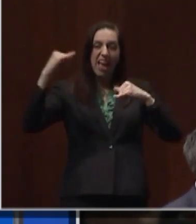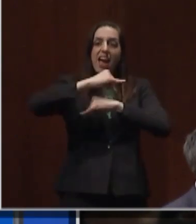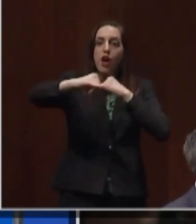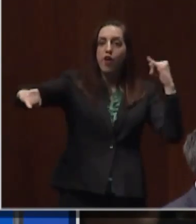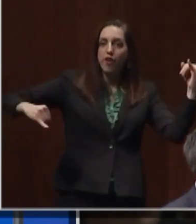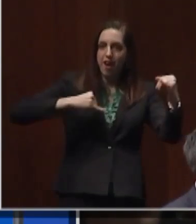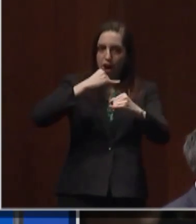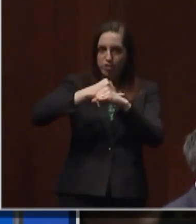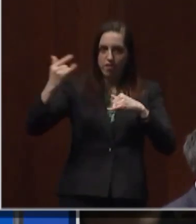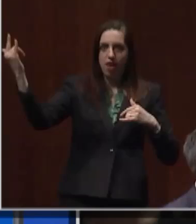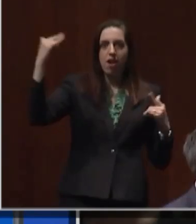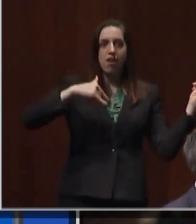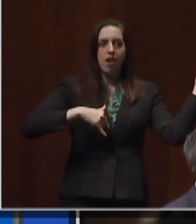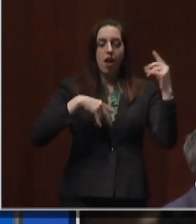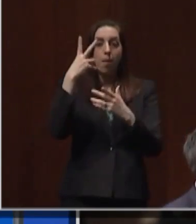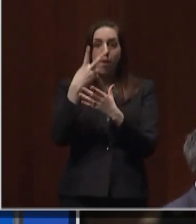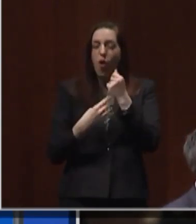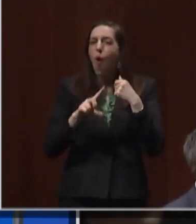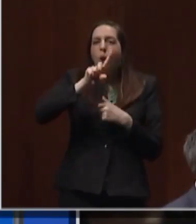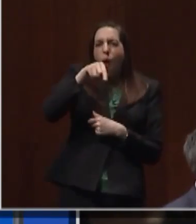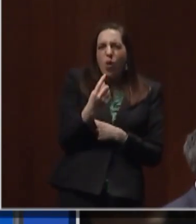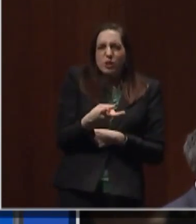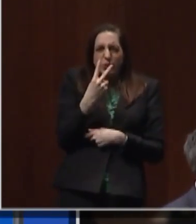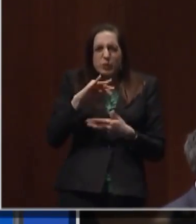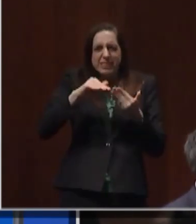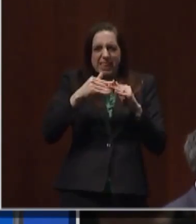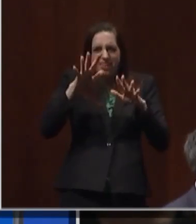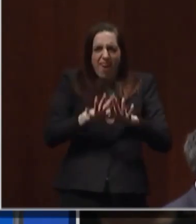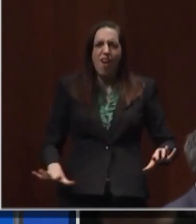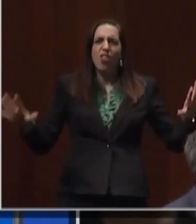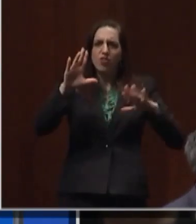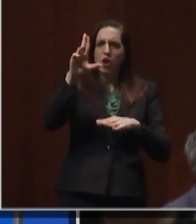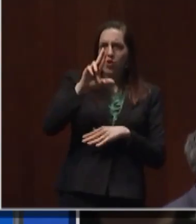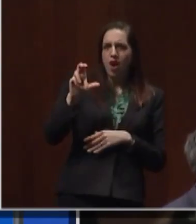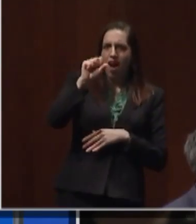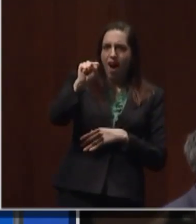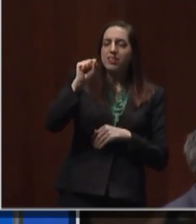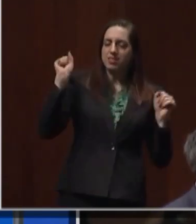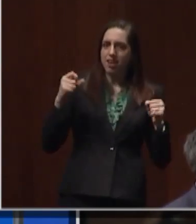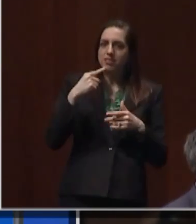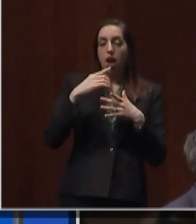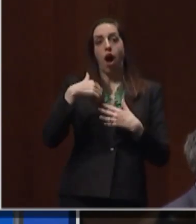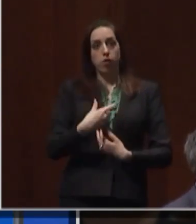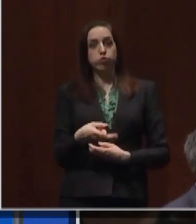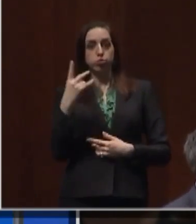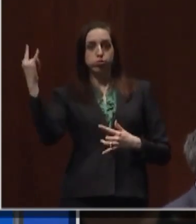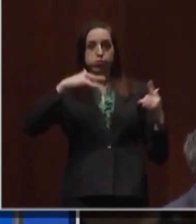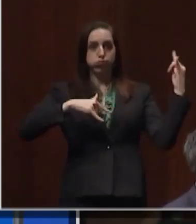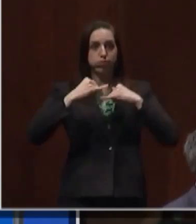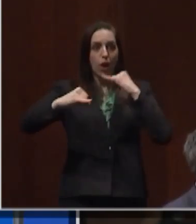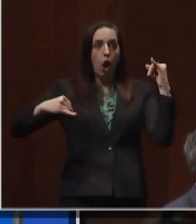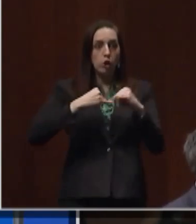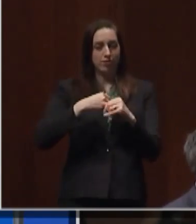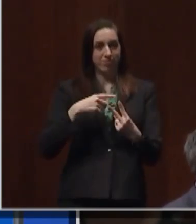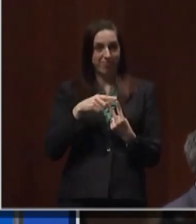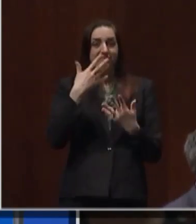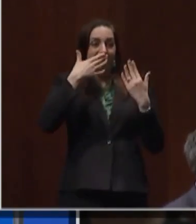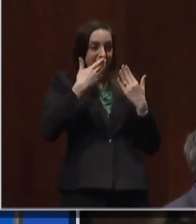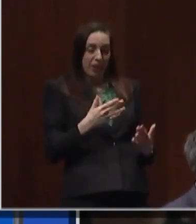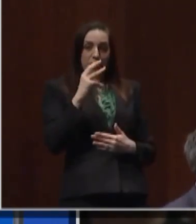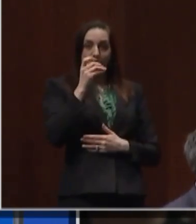flights, one of only 2 cities in the country that can make that claim. Thank you, Mayor Anise